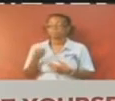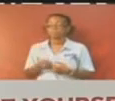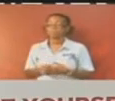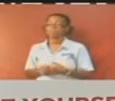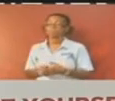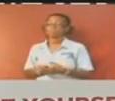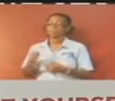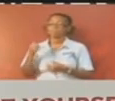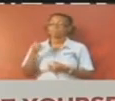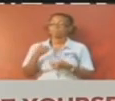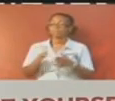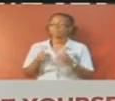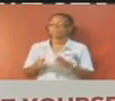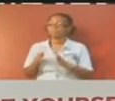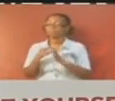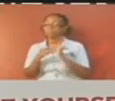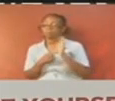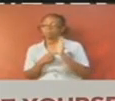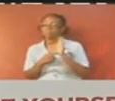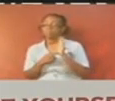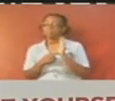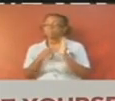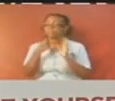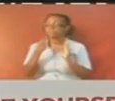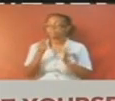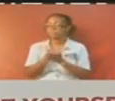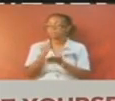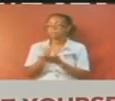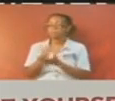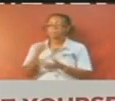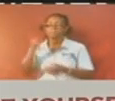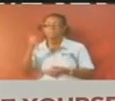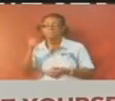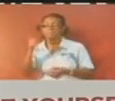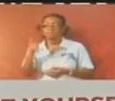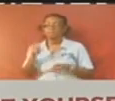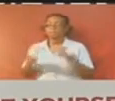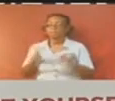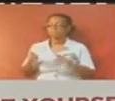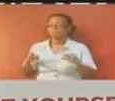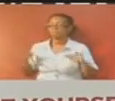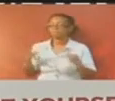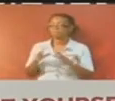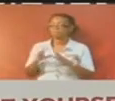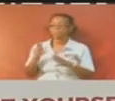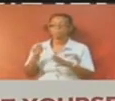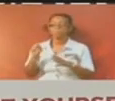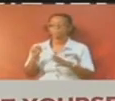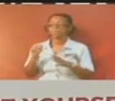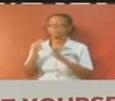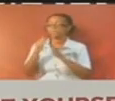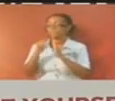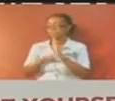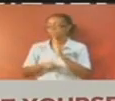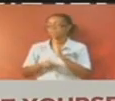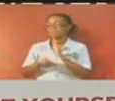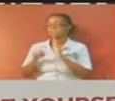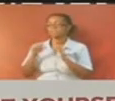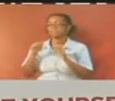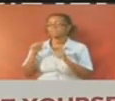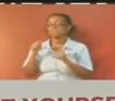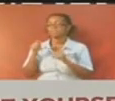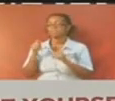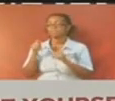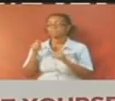from gatherings from 10 to 15, in-house dining at restaurants, cinemas, casinos, and beaches.